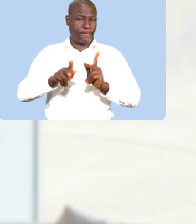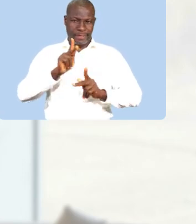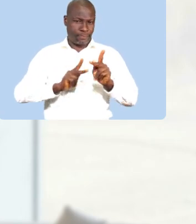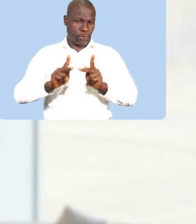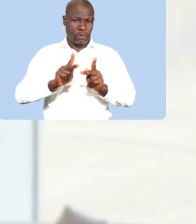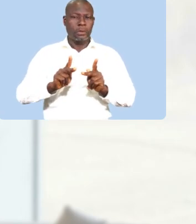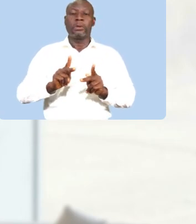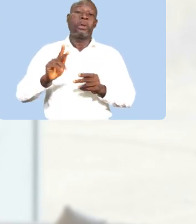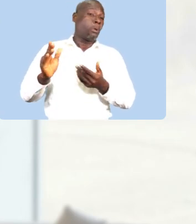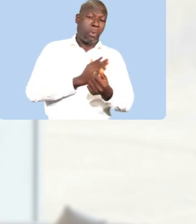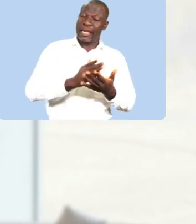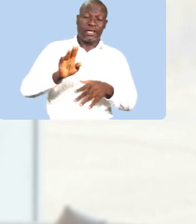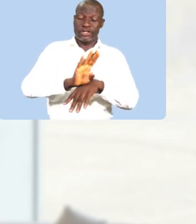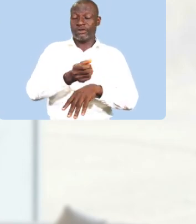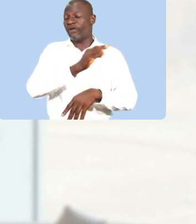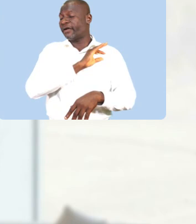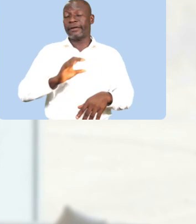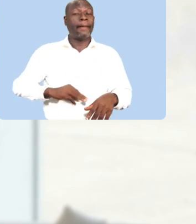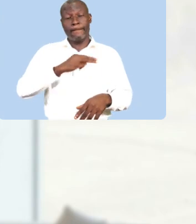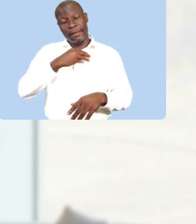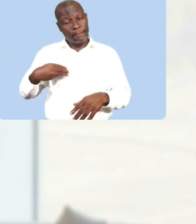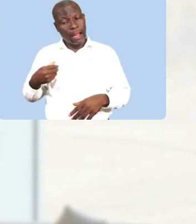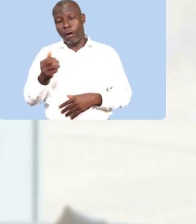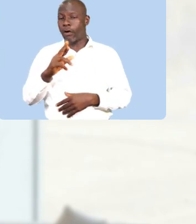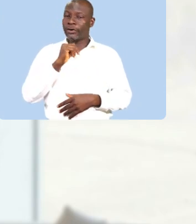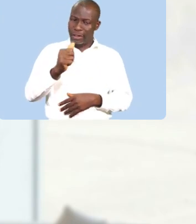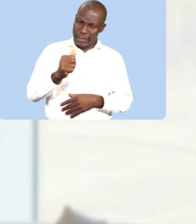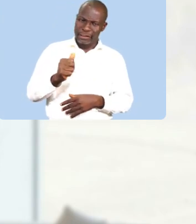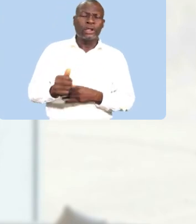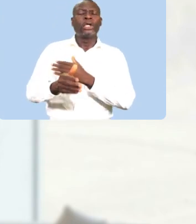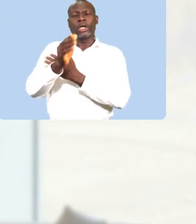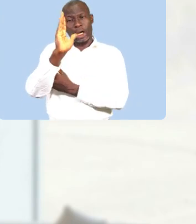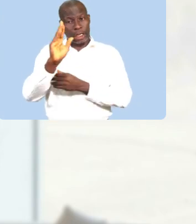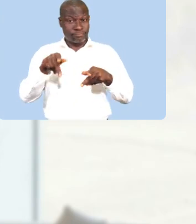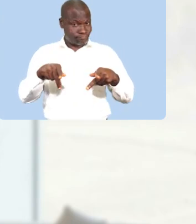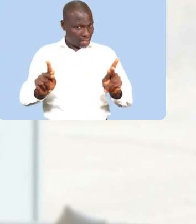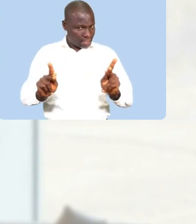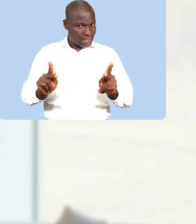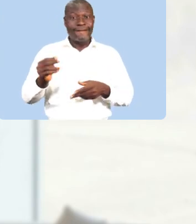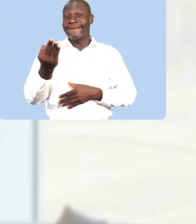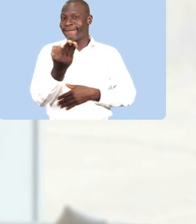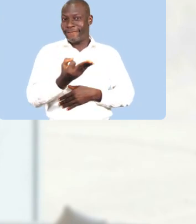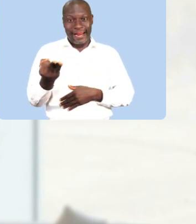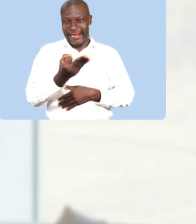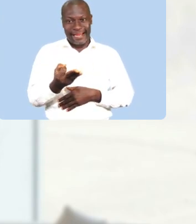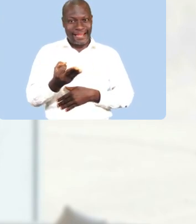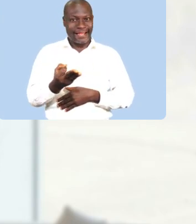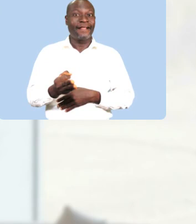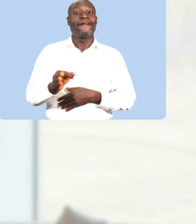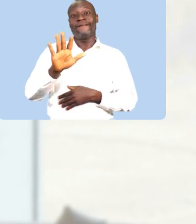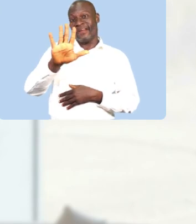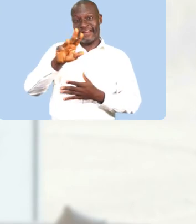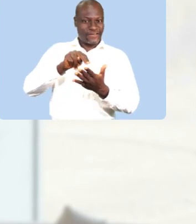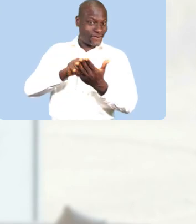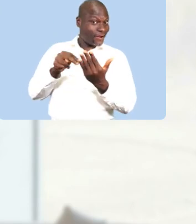mumpa mokọ Church of Christ no se se eye ewrade epa Efiada a ebeya aye 5th